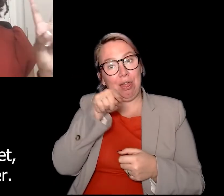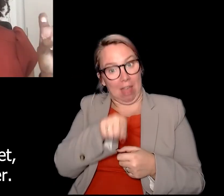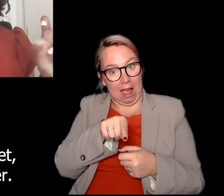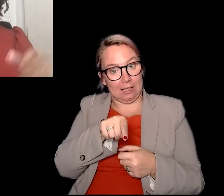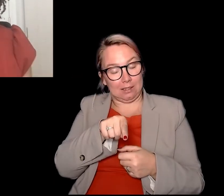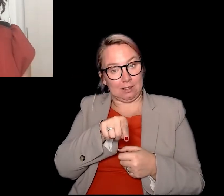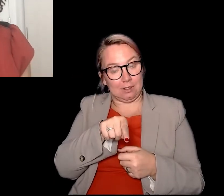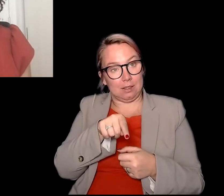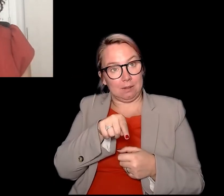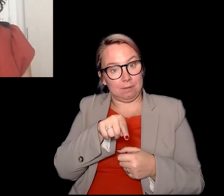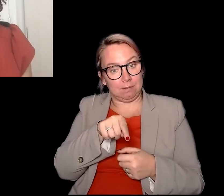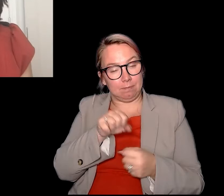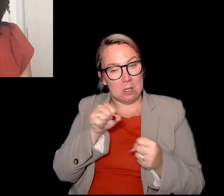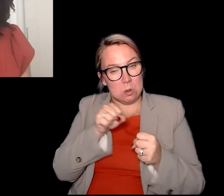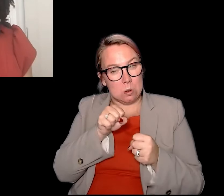not a real gamer. And